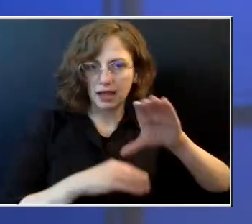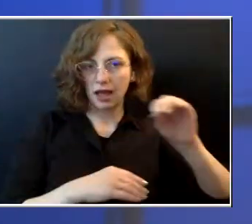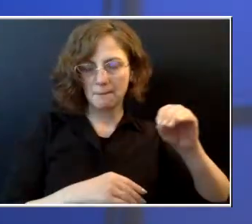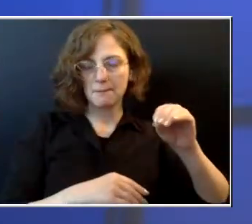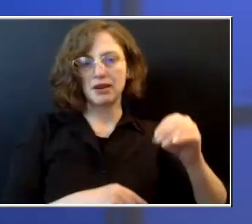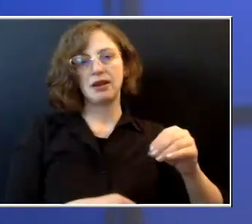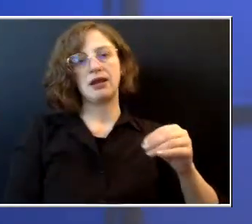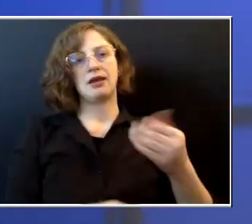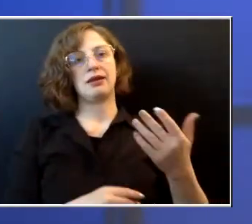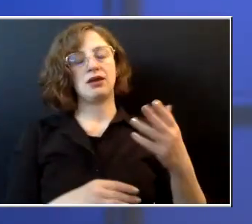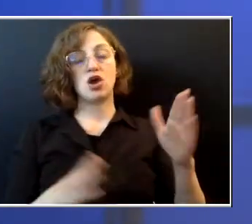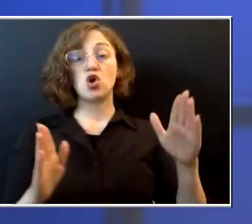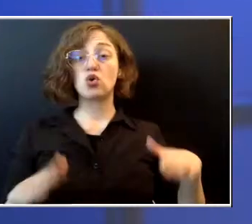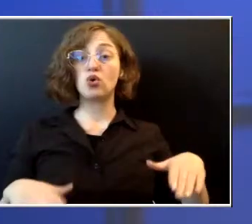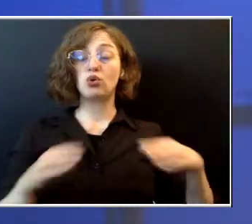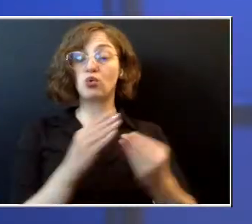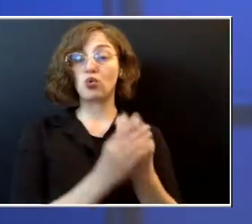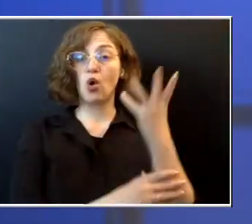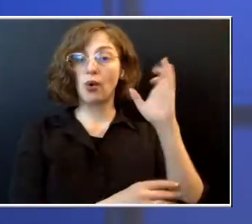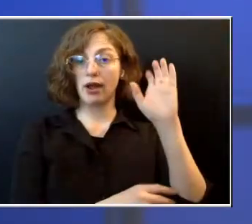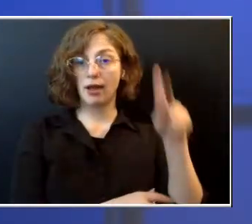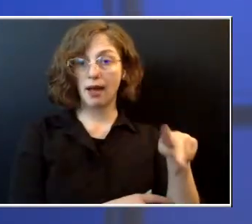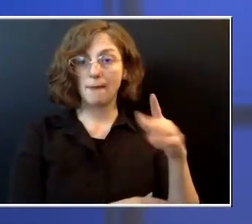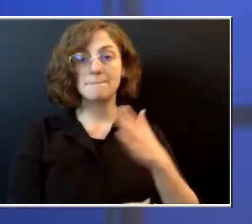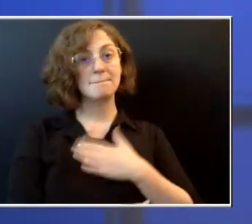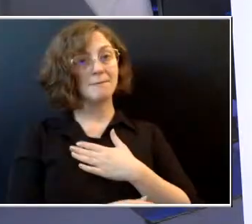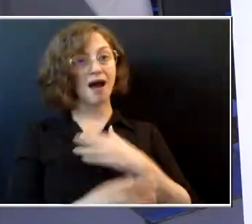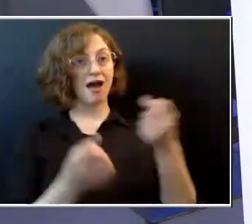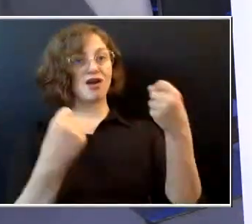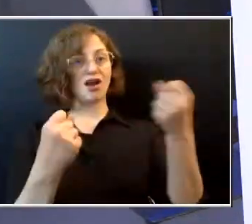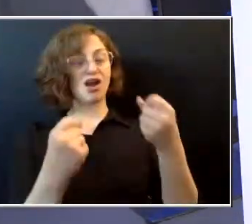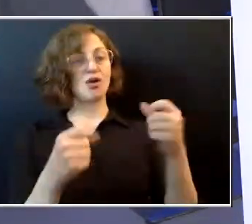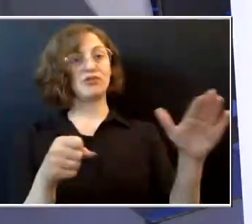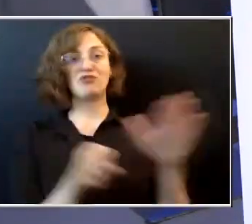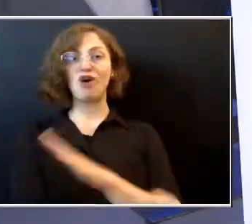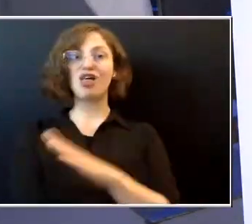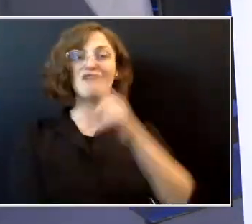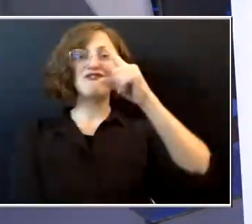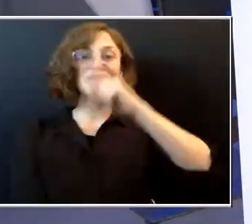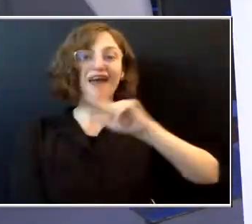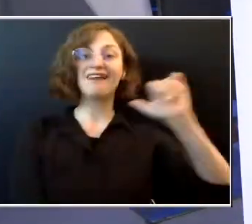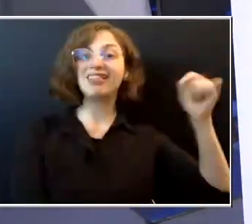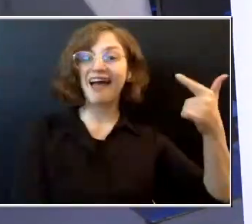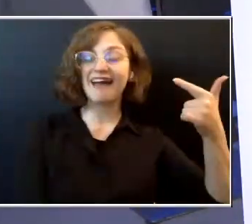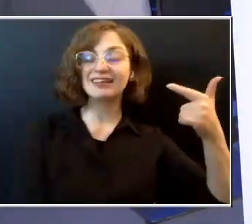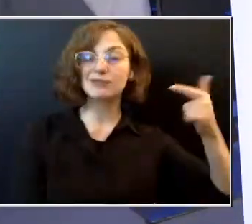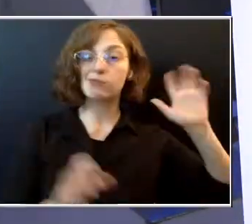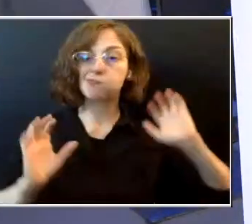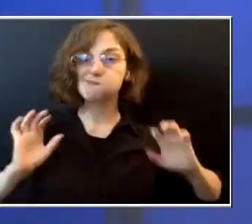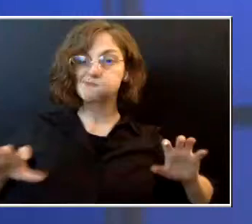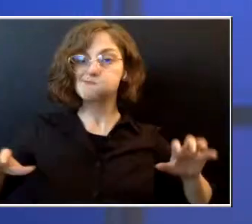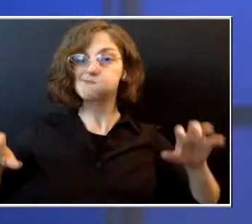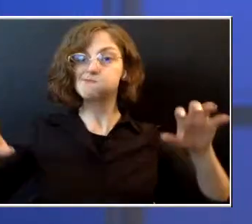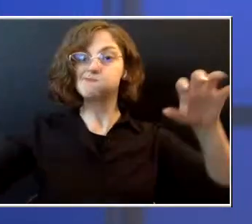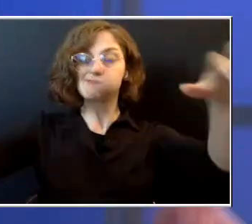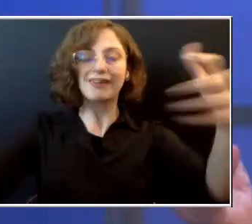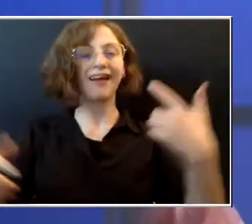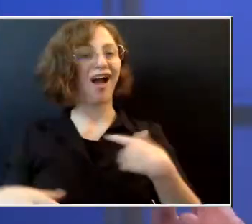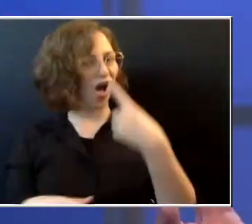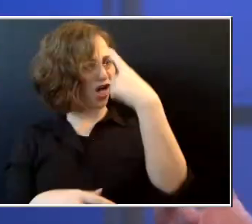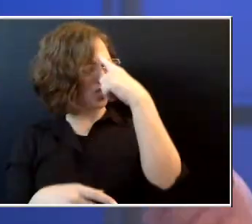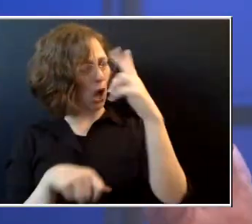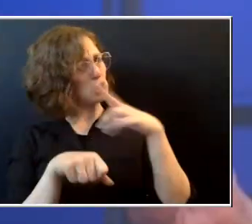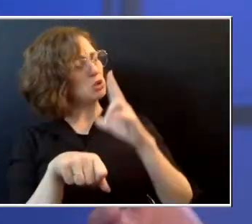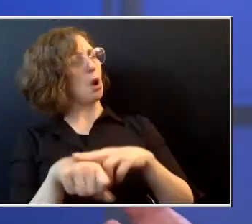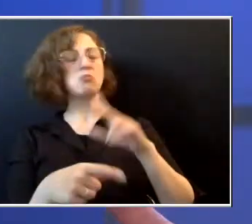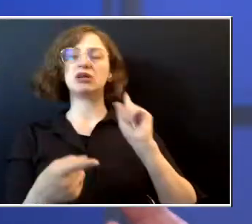fake legs. I actually thought that was normal. Should we call the police now or later? You know, exactly. I thought this was normal until I went to kindergarten. Like, I thought every